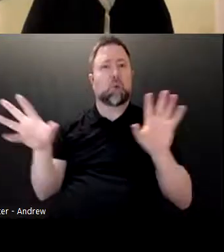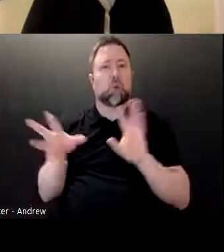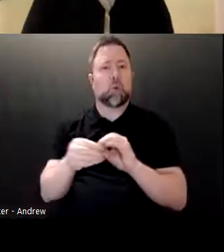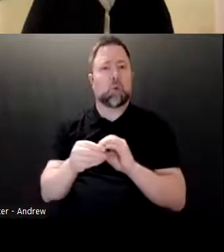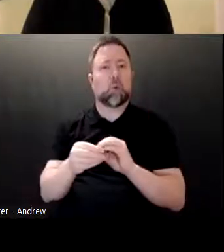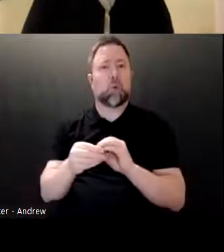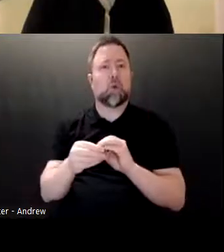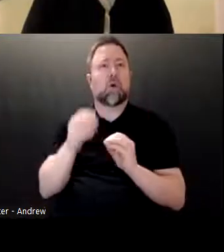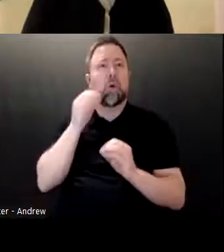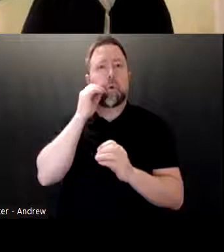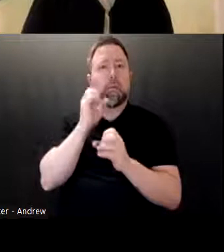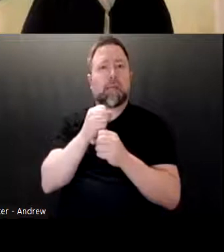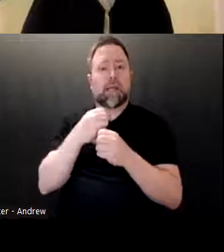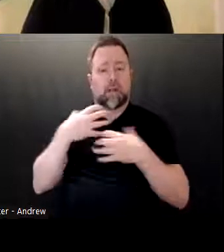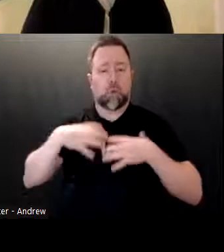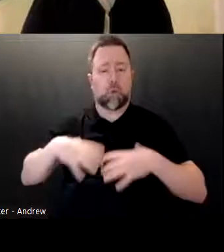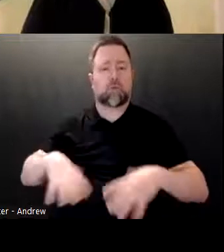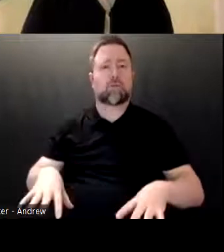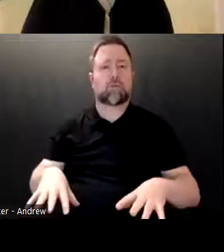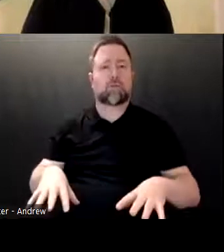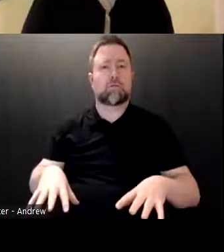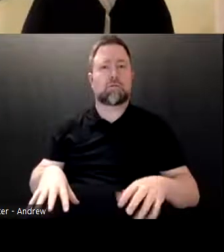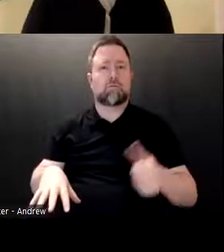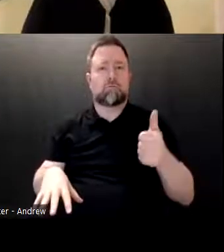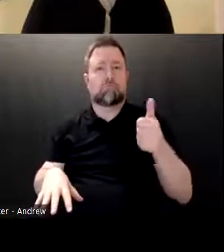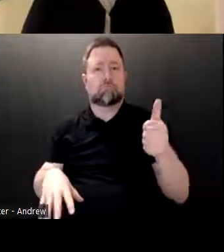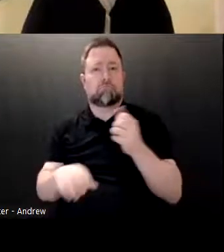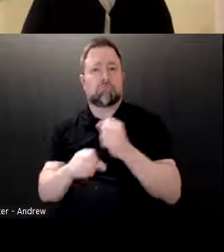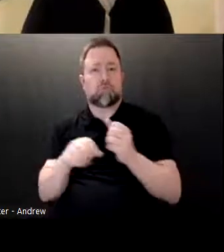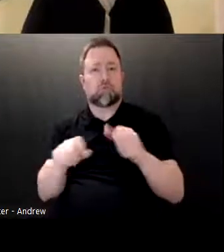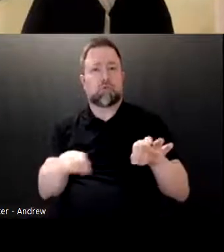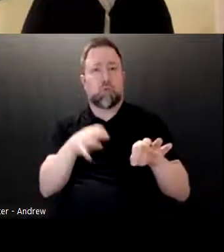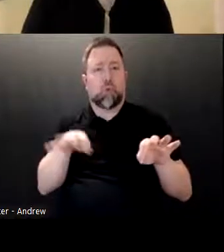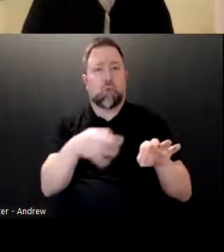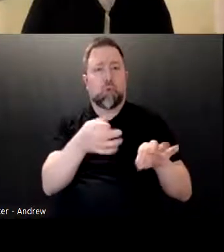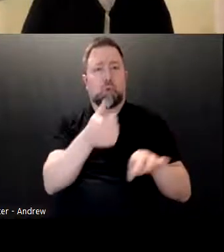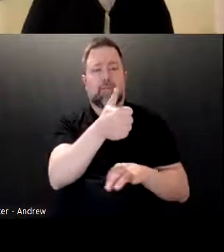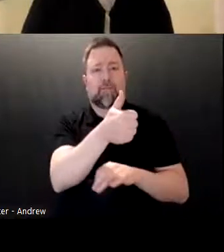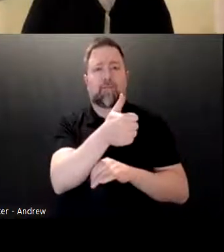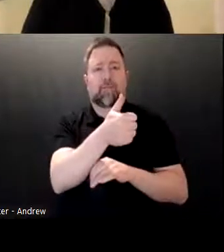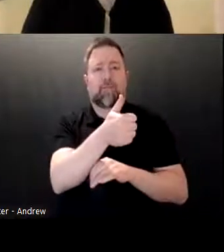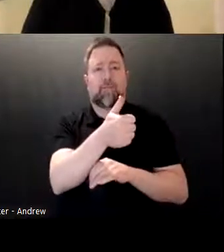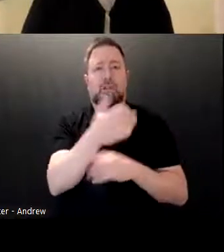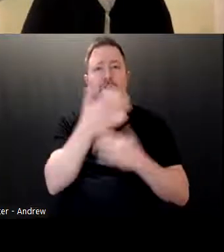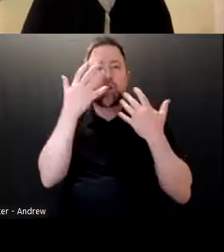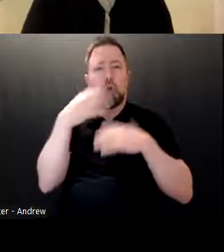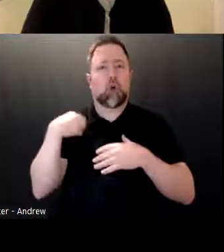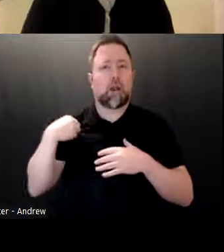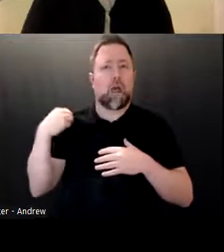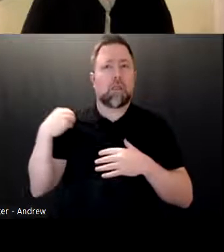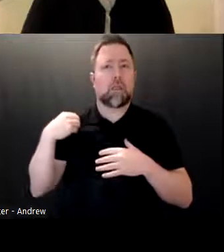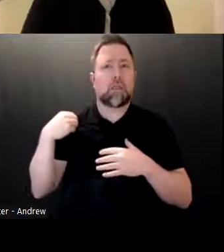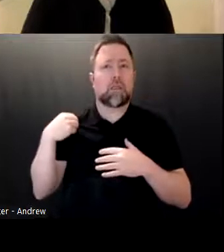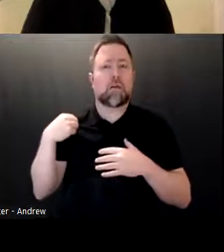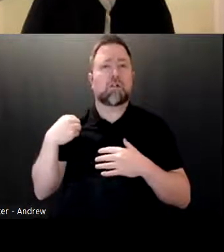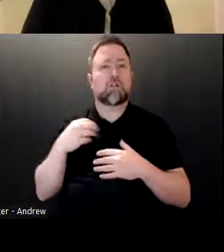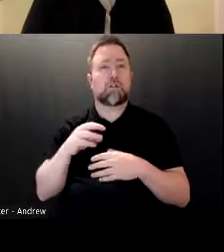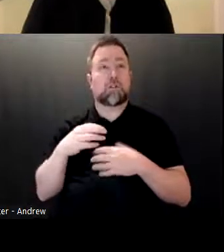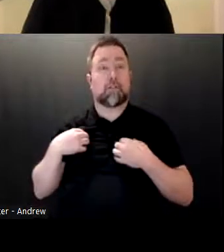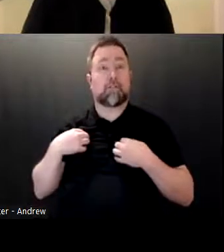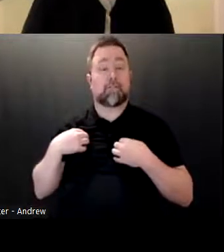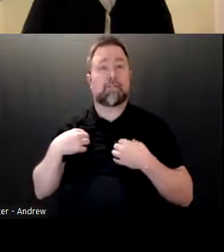these archival photos show Wharton and Letty at their home, which they called Sunnycrest. The photo of the woman and the